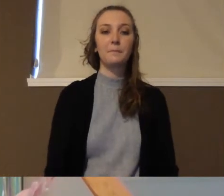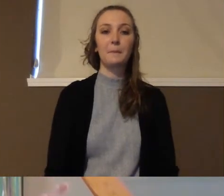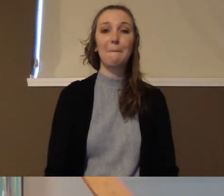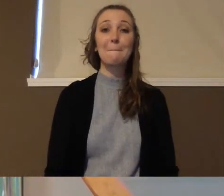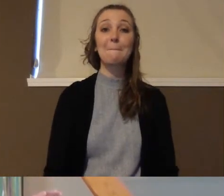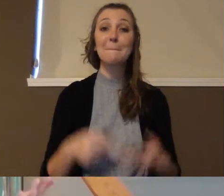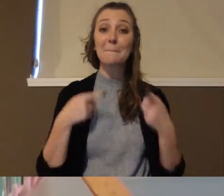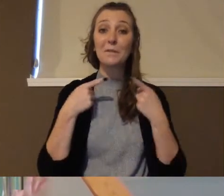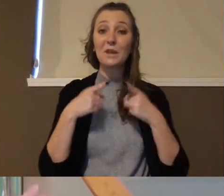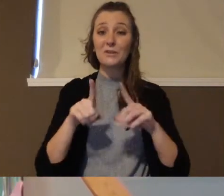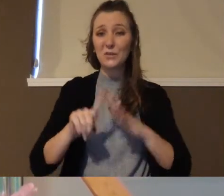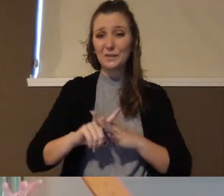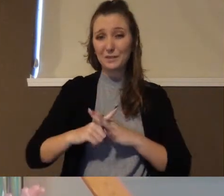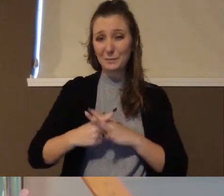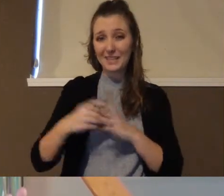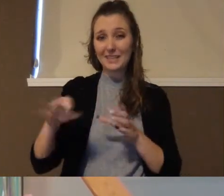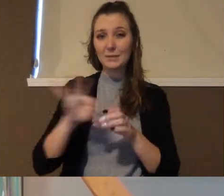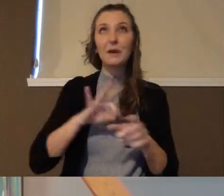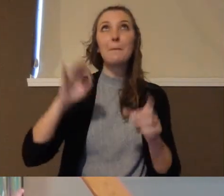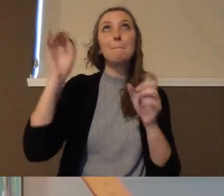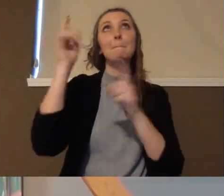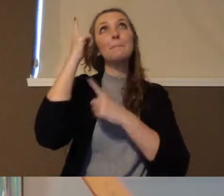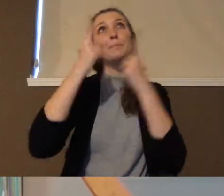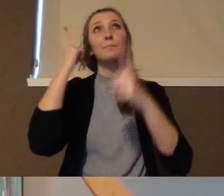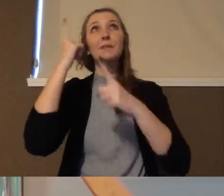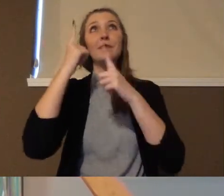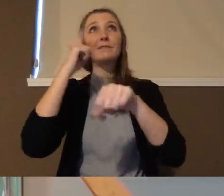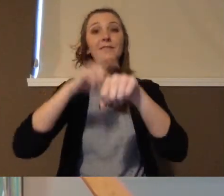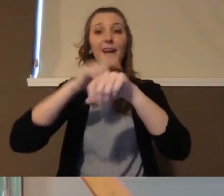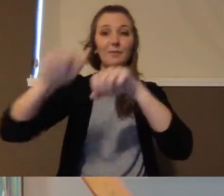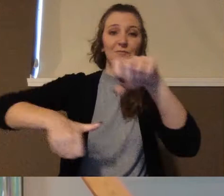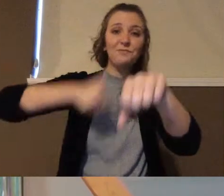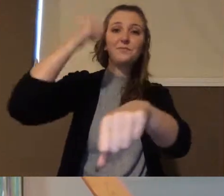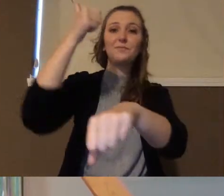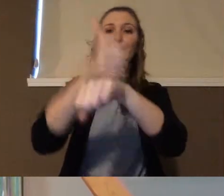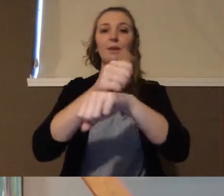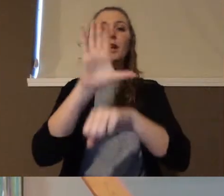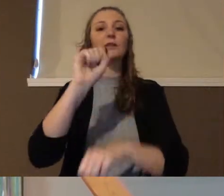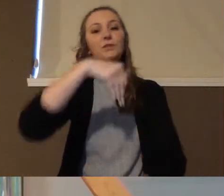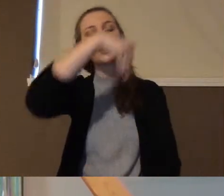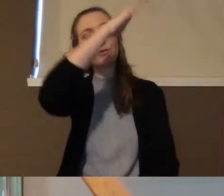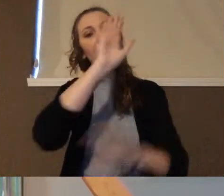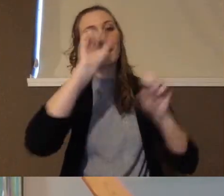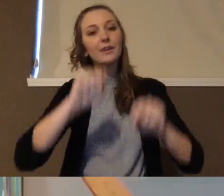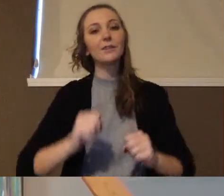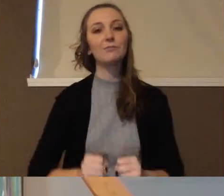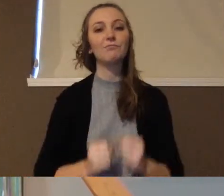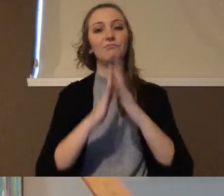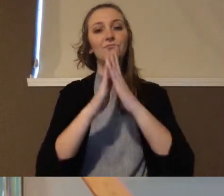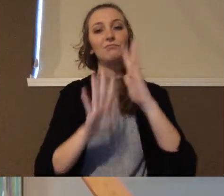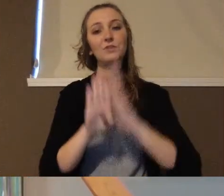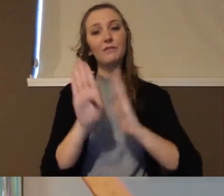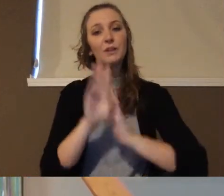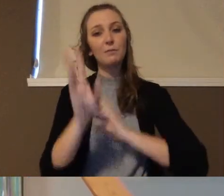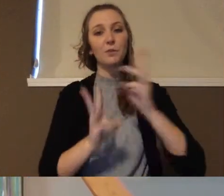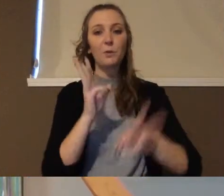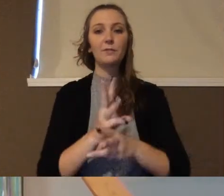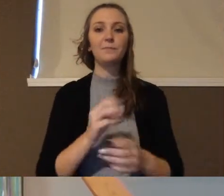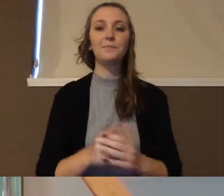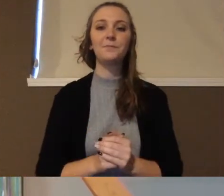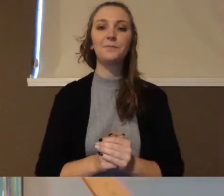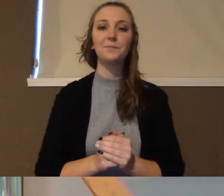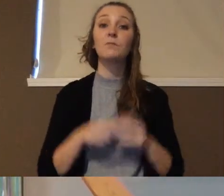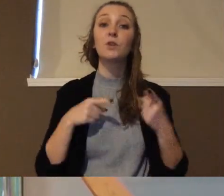In the beginning, the Spirit brooded time into being so that God could give form to the world. At